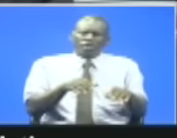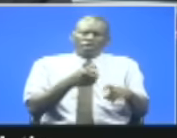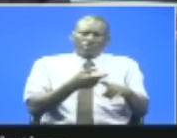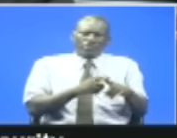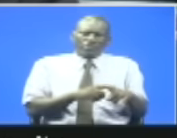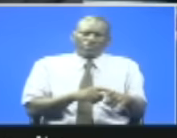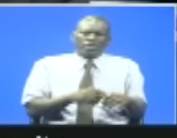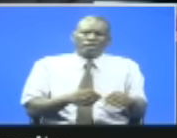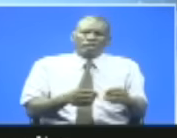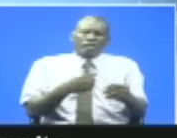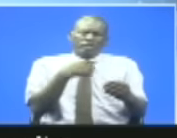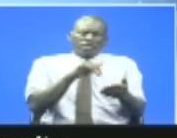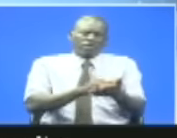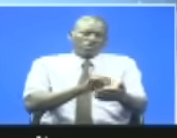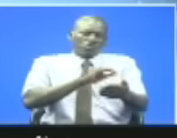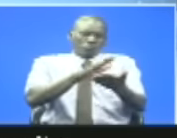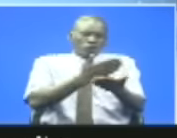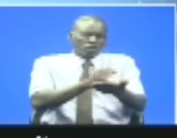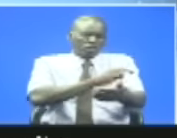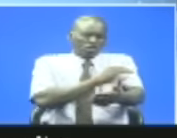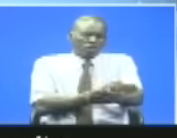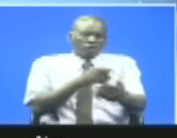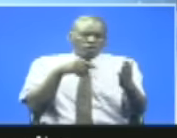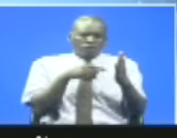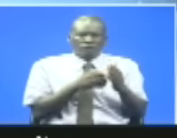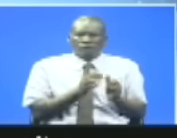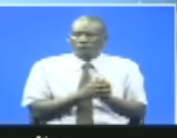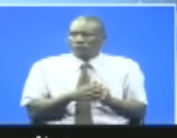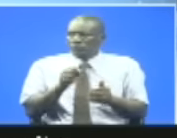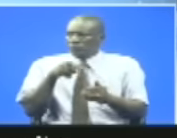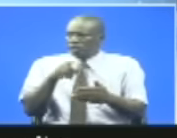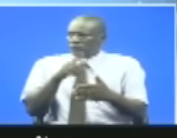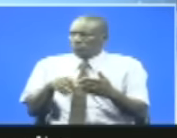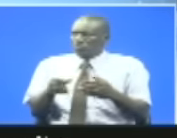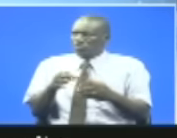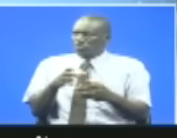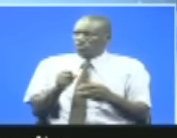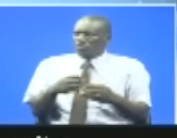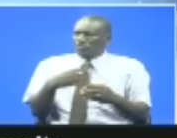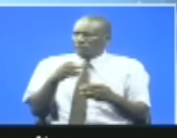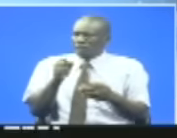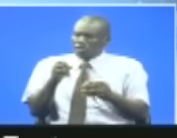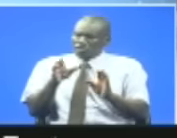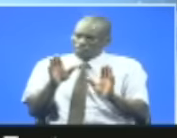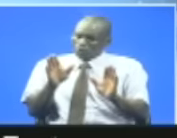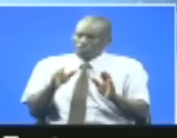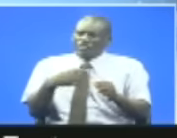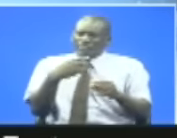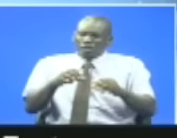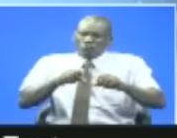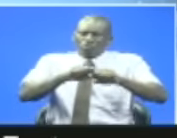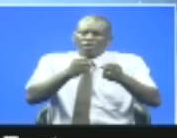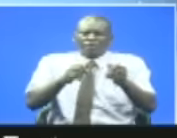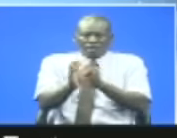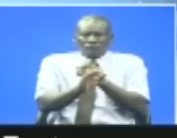power that, sharing. That flies in the face of what you are saying. That's that the point we're saying. Going to be, so this is what maybe slip. This is no. So who's trying to polarize the country here? No,